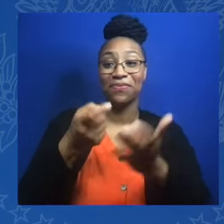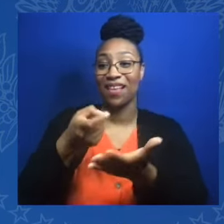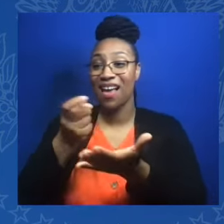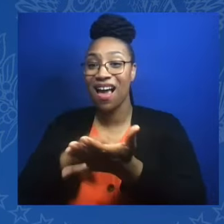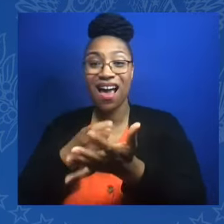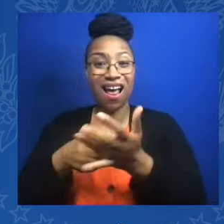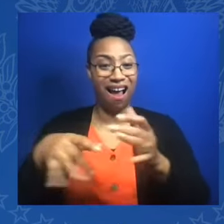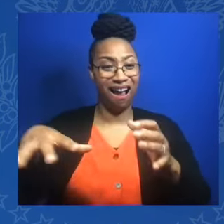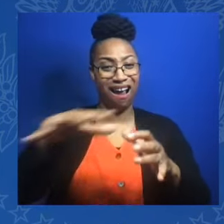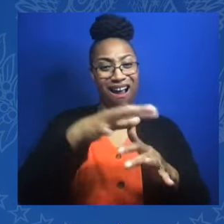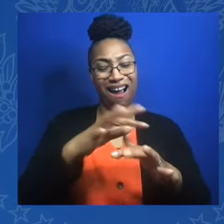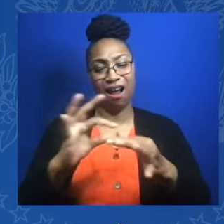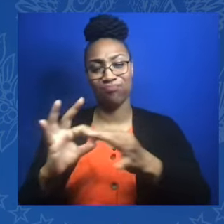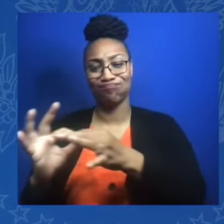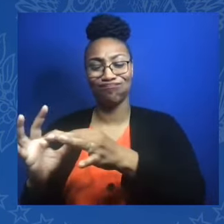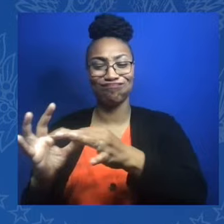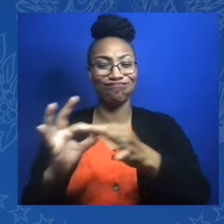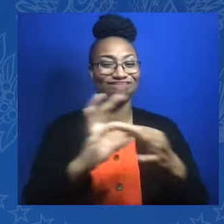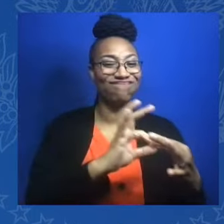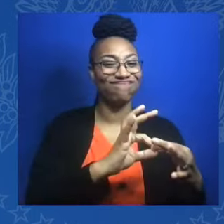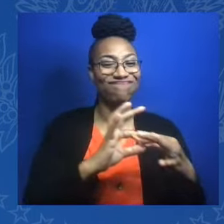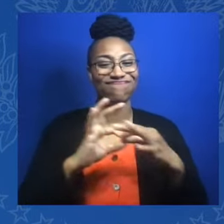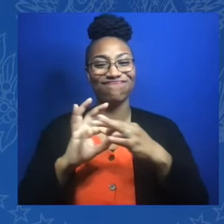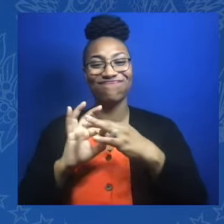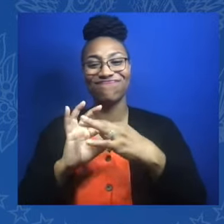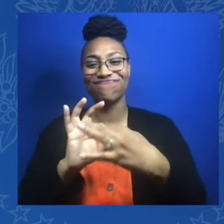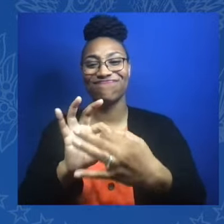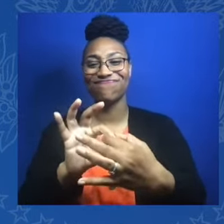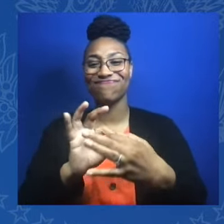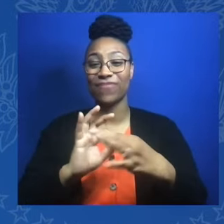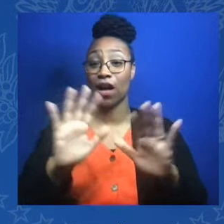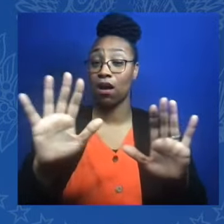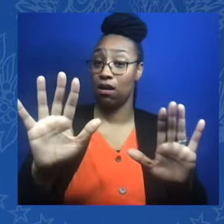I have to say, I like your teams, except the Leafs.